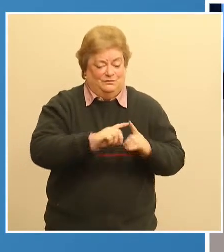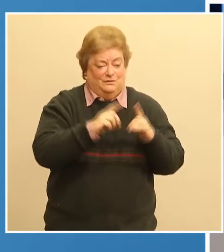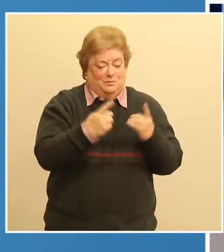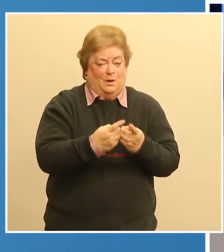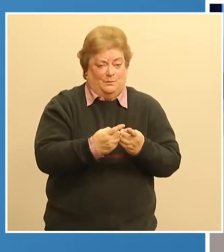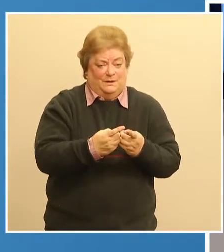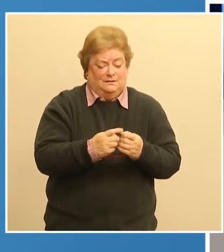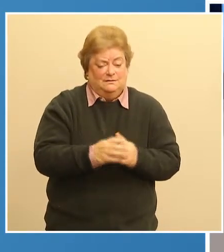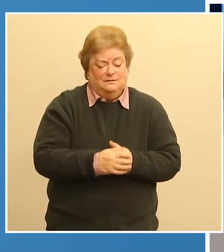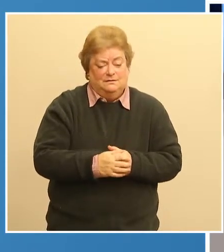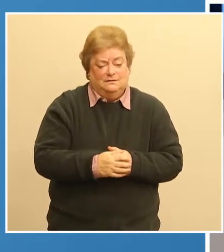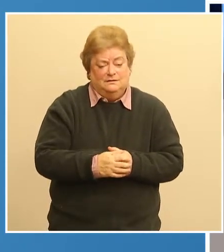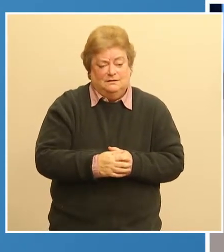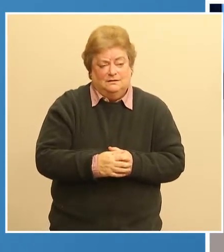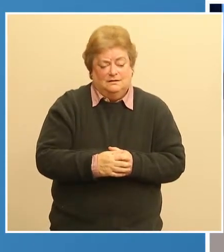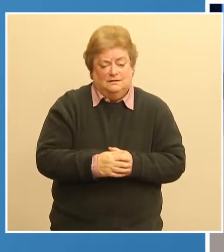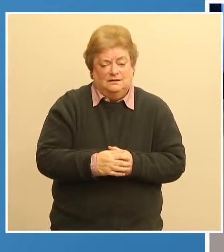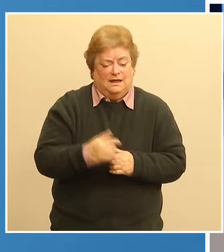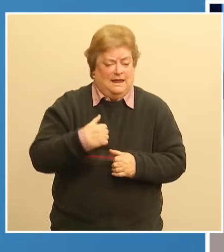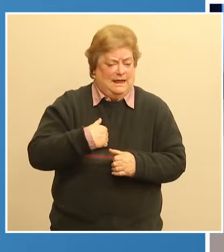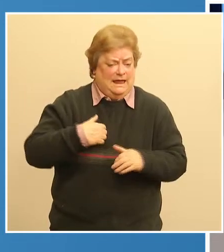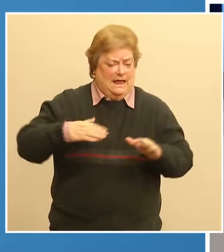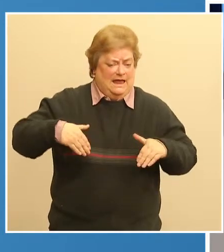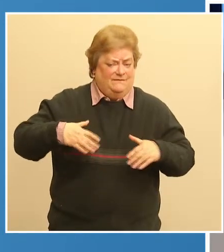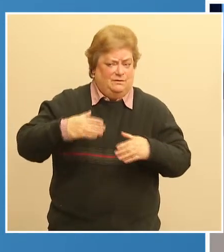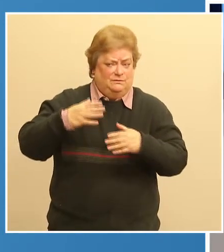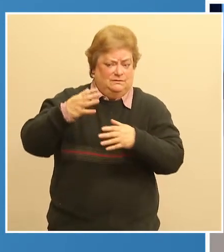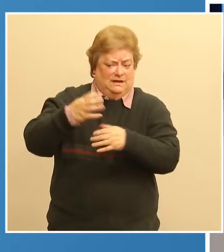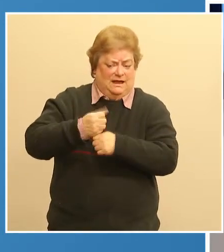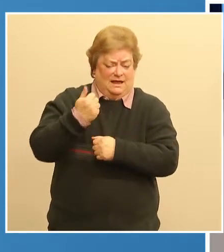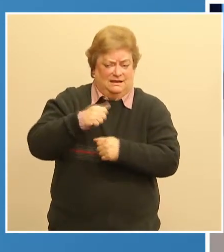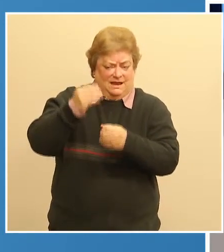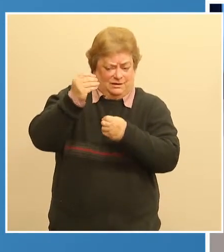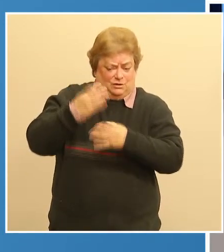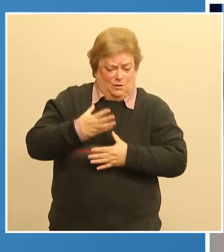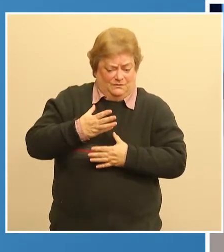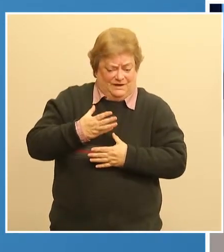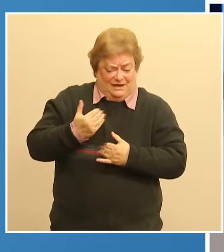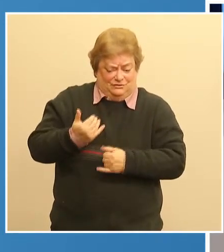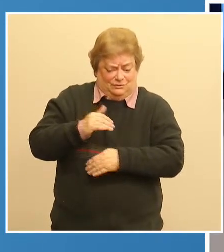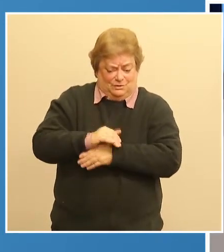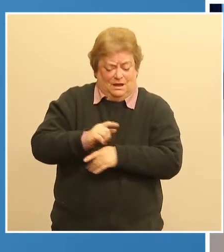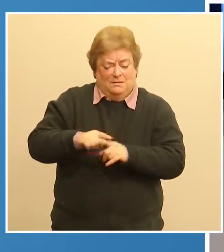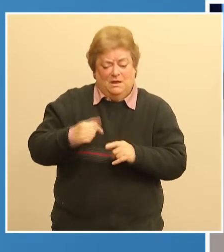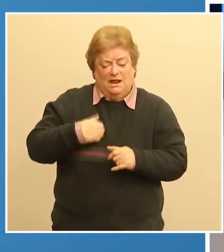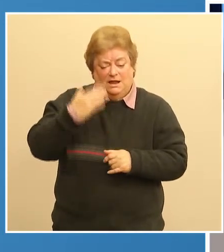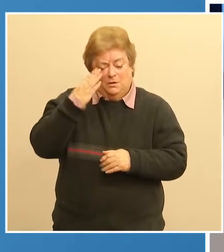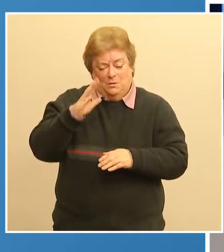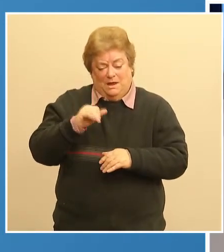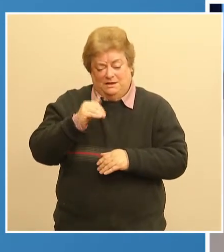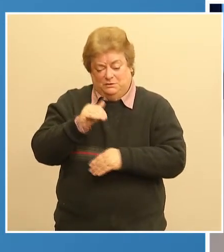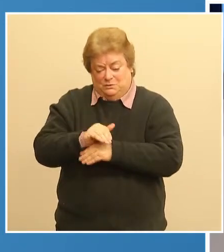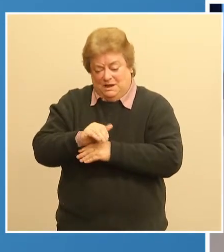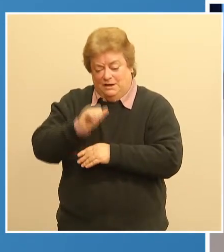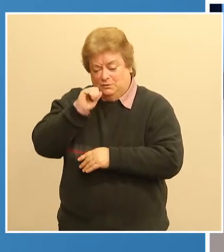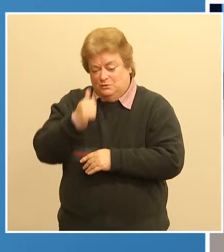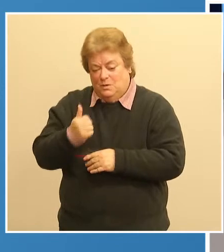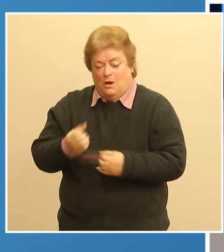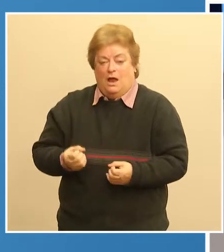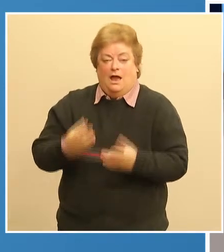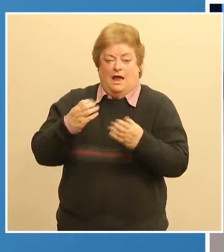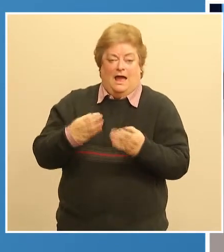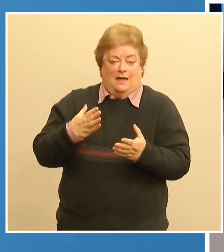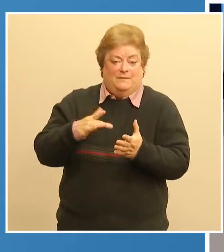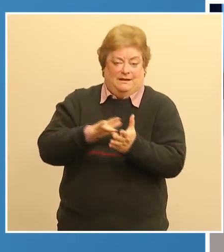now we know, I haven't received notification tonight, but I may know by tonight or tomorrow what doses we